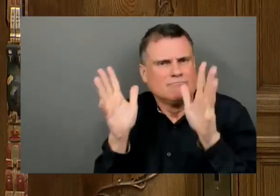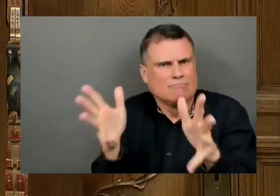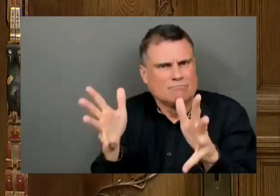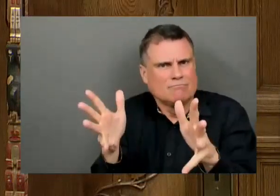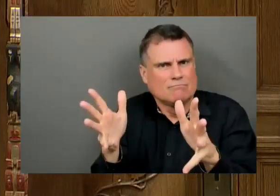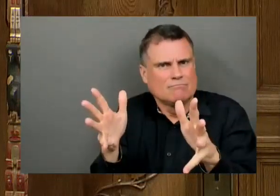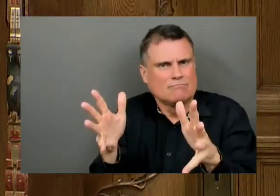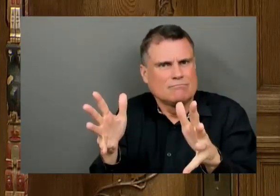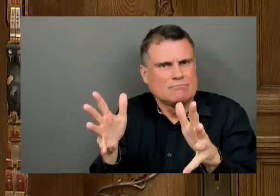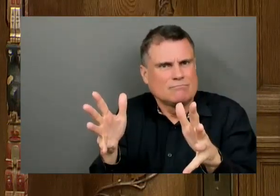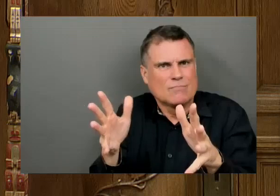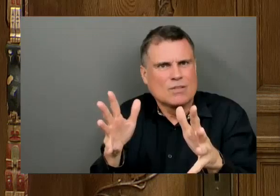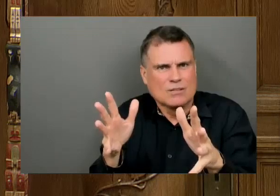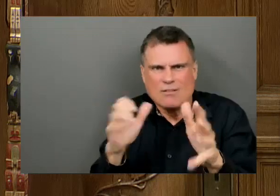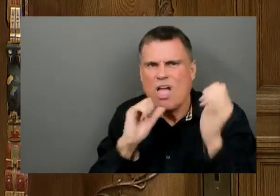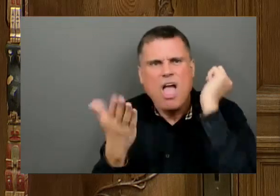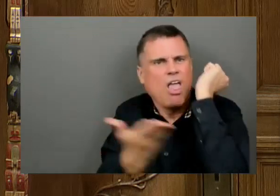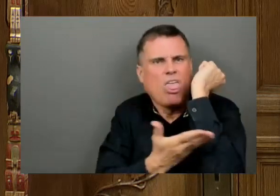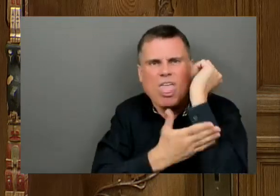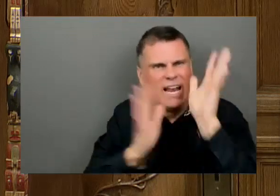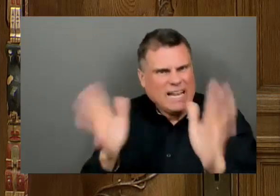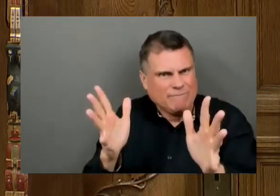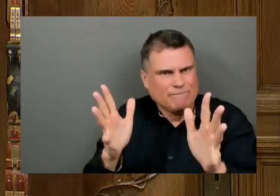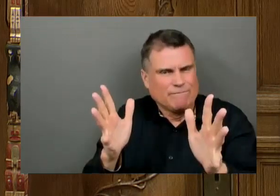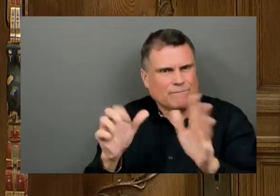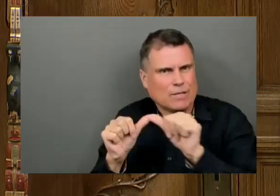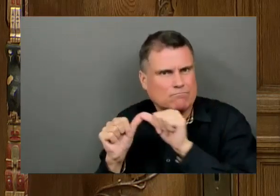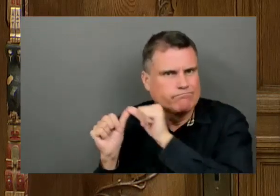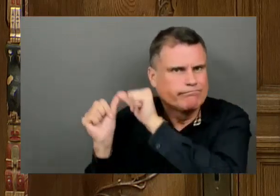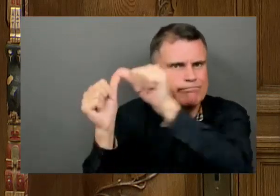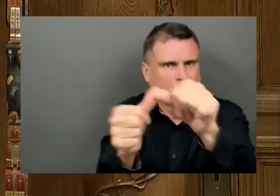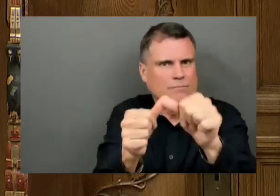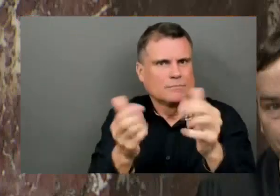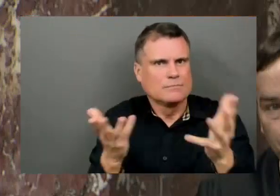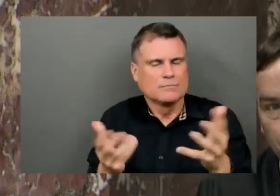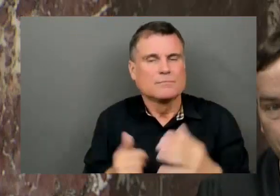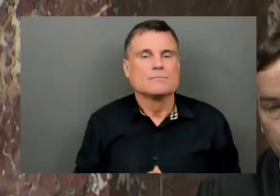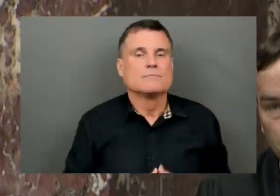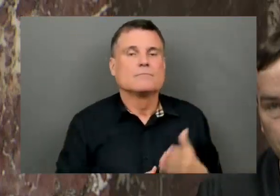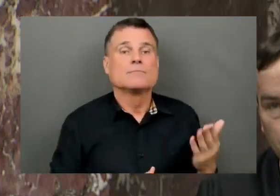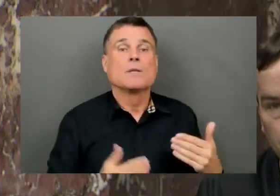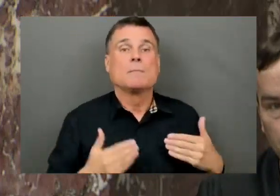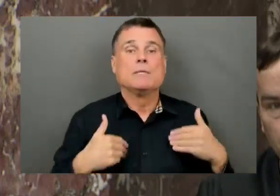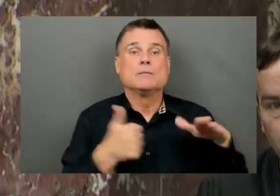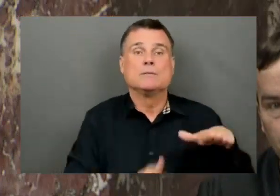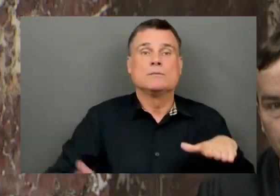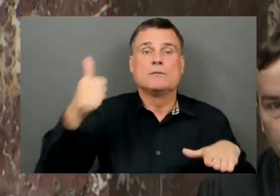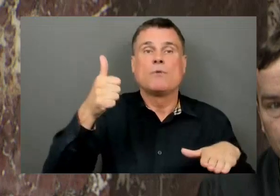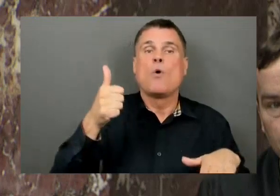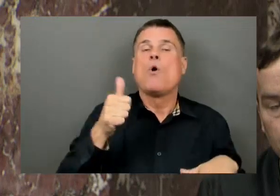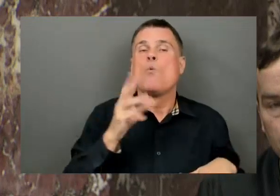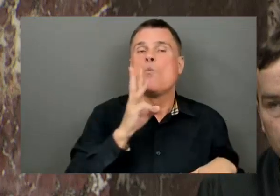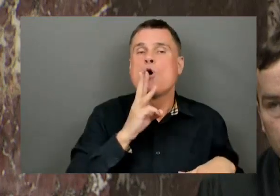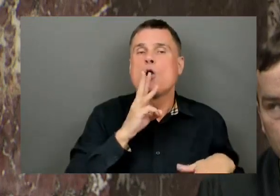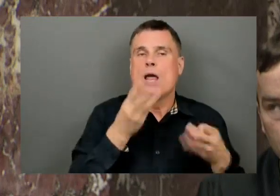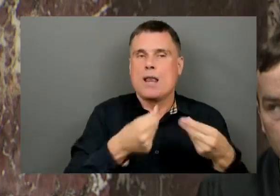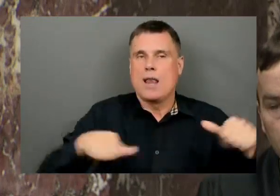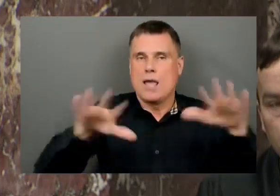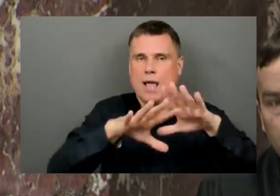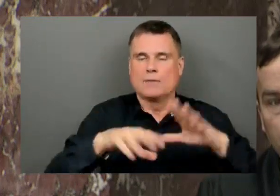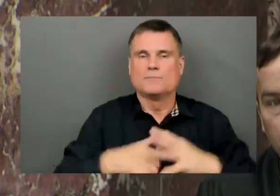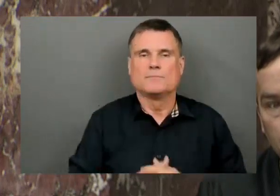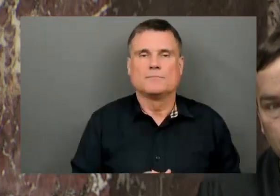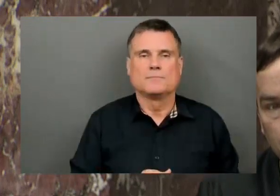Minister of Water and Land. Thank you very much, Mr. Speaker. I was very proud to join with many members of our government with respect to the question